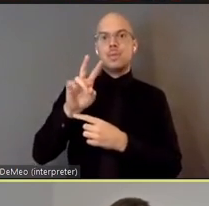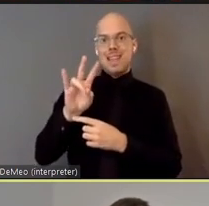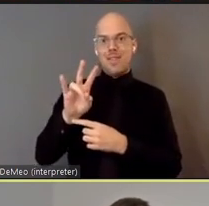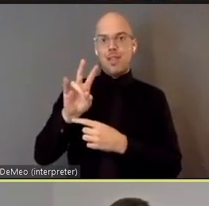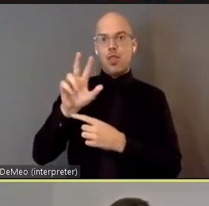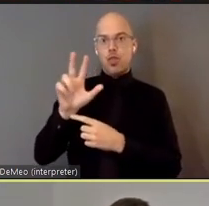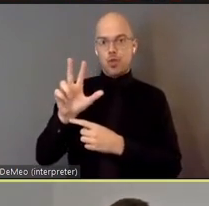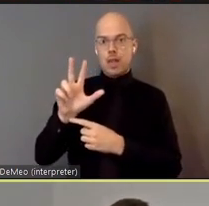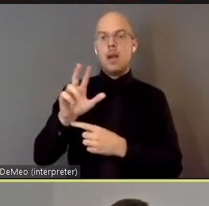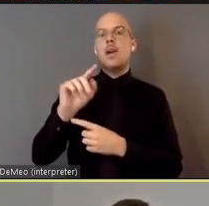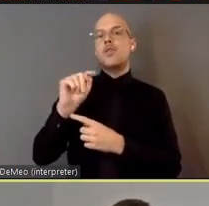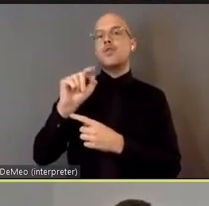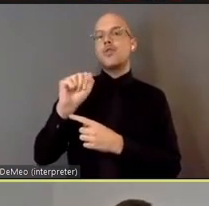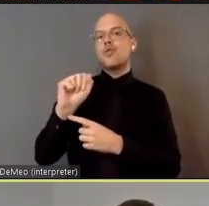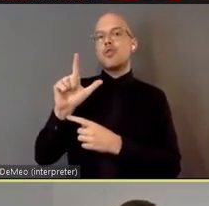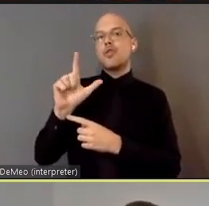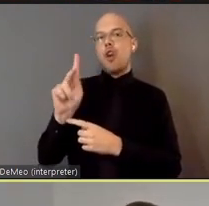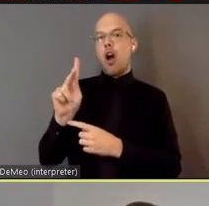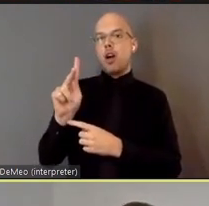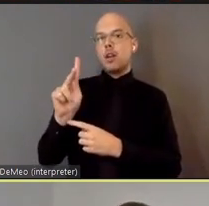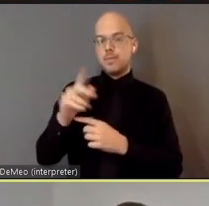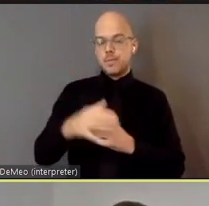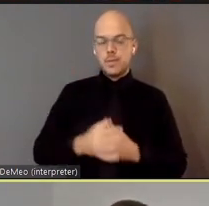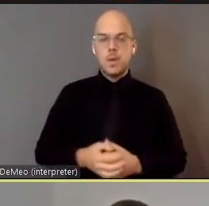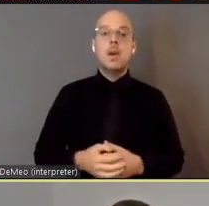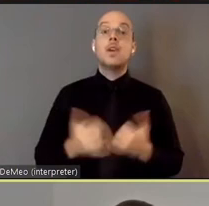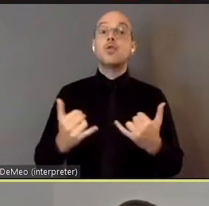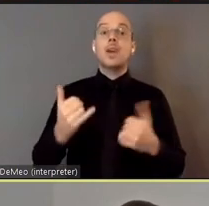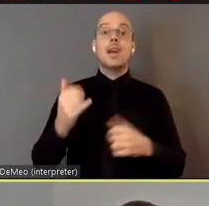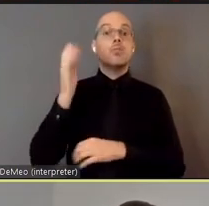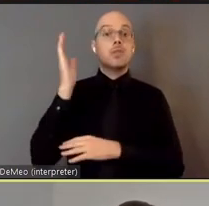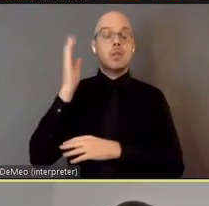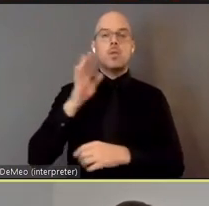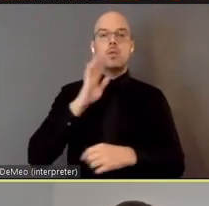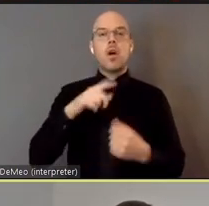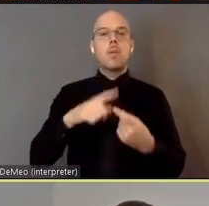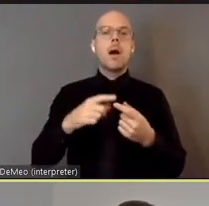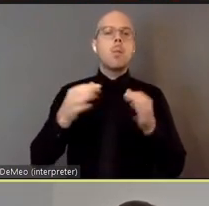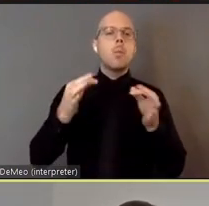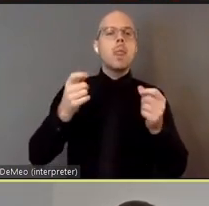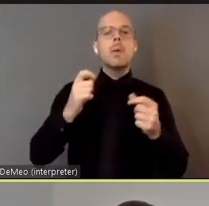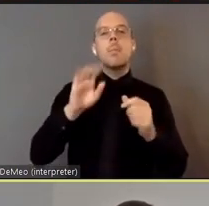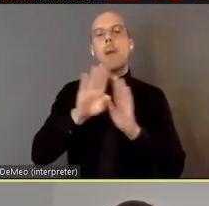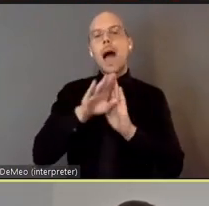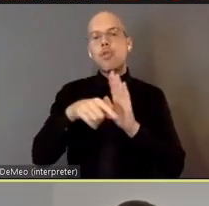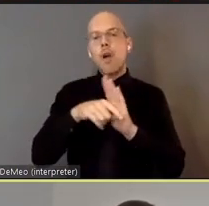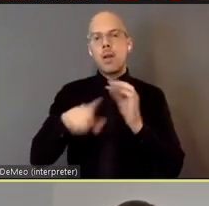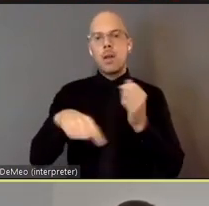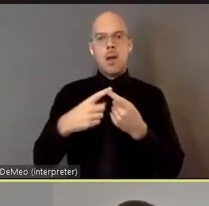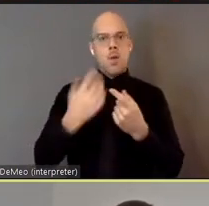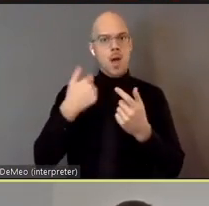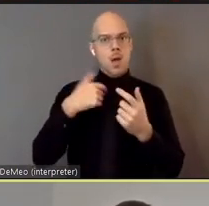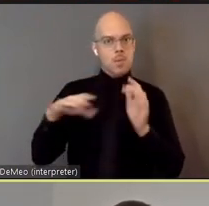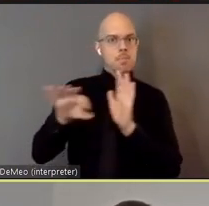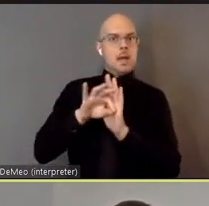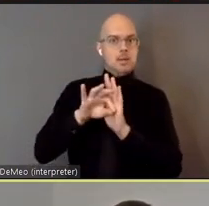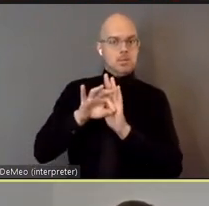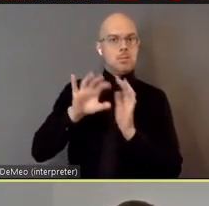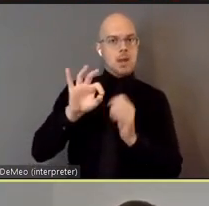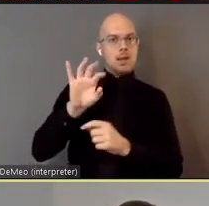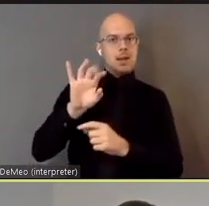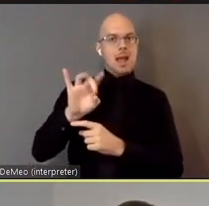1-800-273-TALK. The presentation today will cover the background to designating 988,